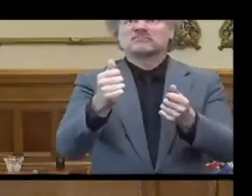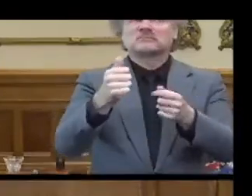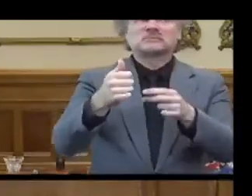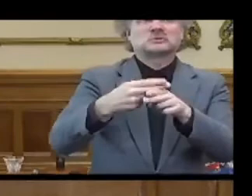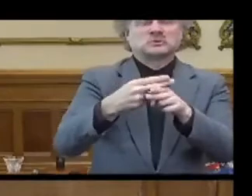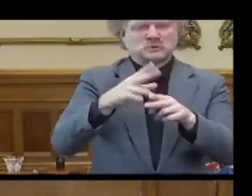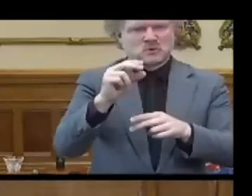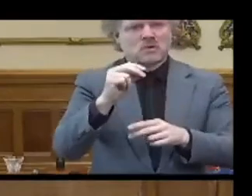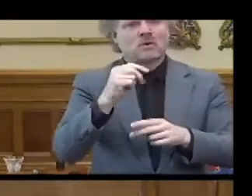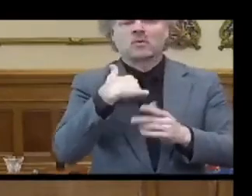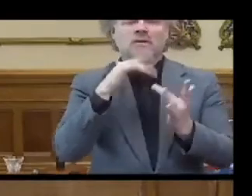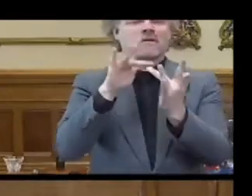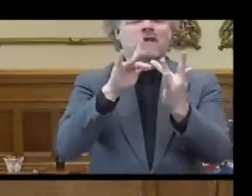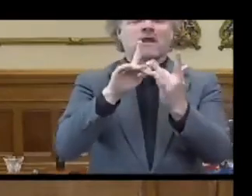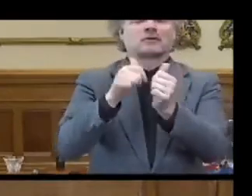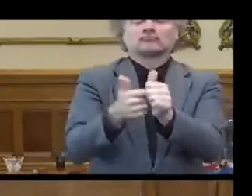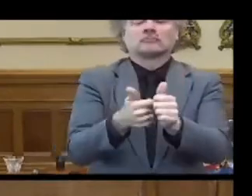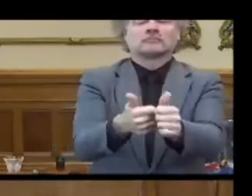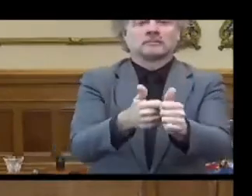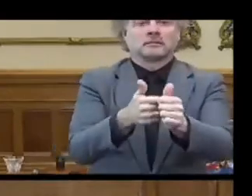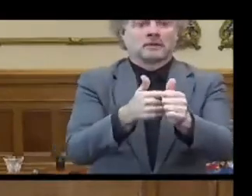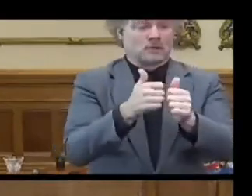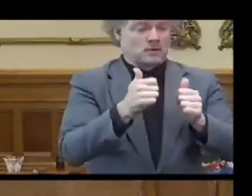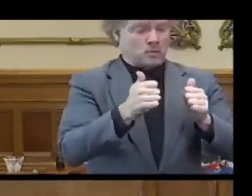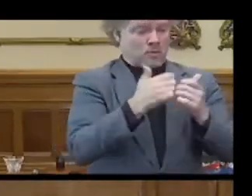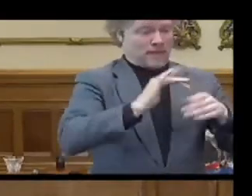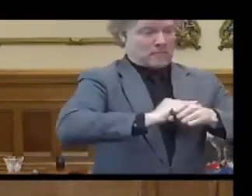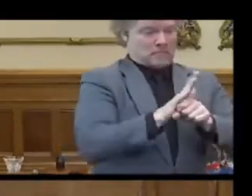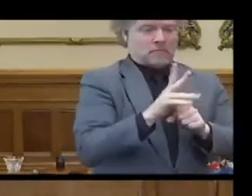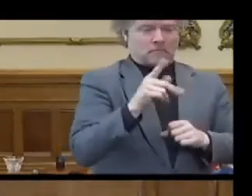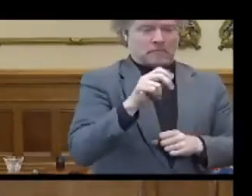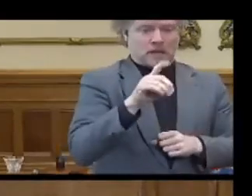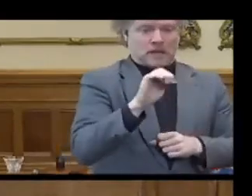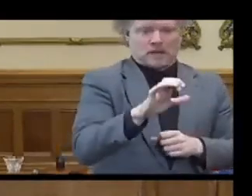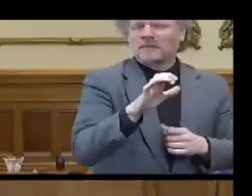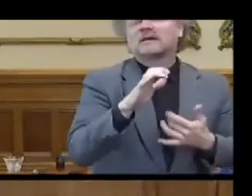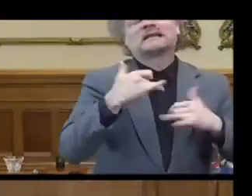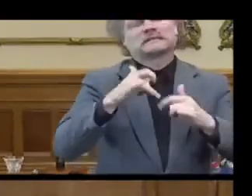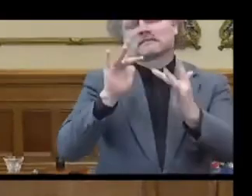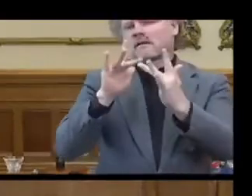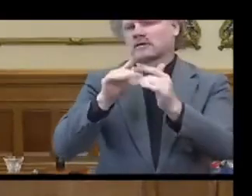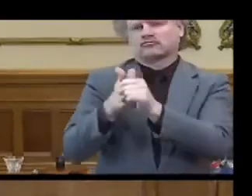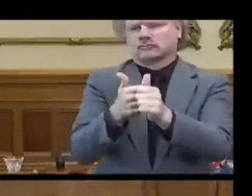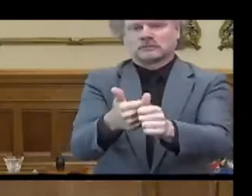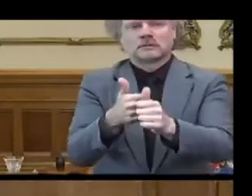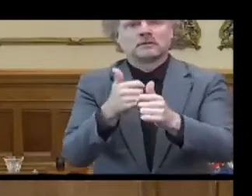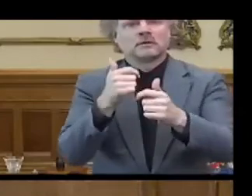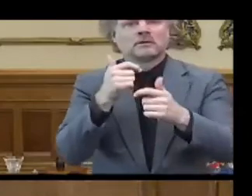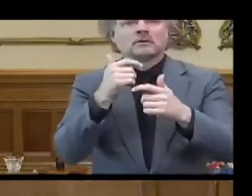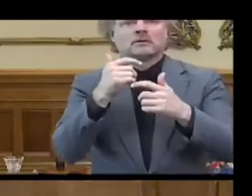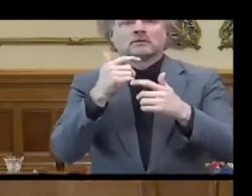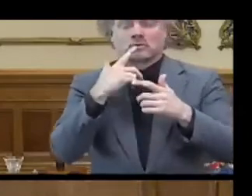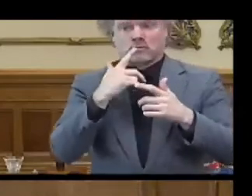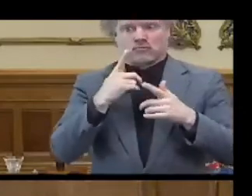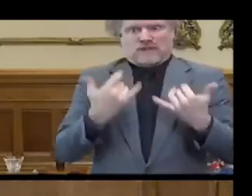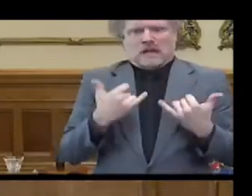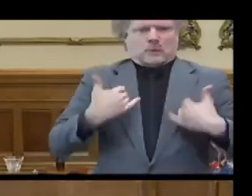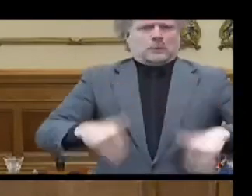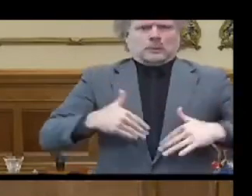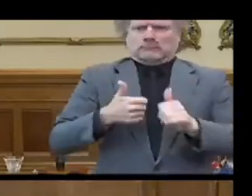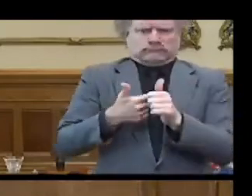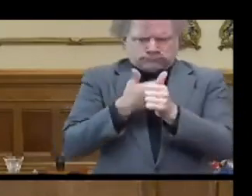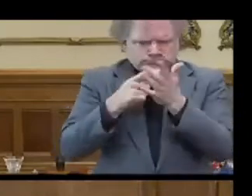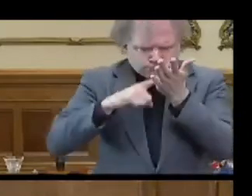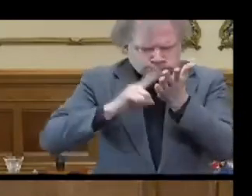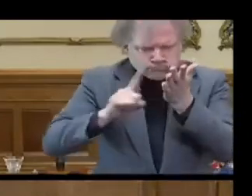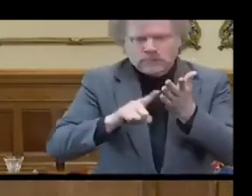do contact tracing even at a time when we don't have pandemics. So this is something that goes on not at the scale to which we are contact tracing right now,